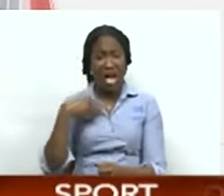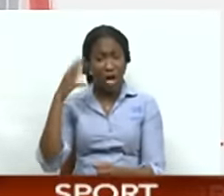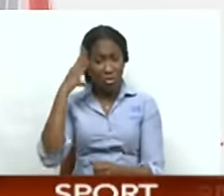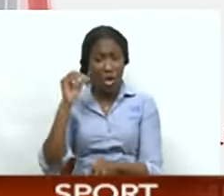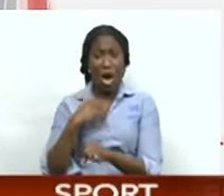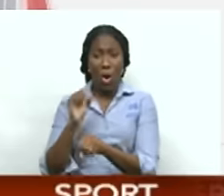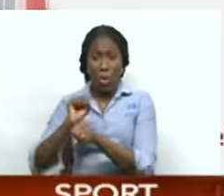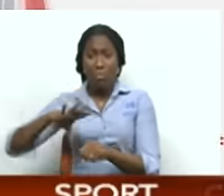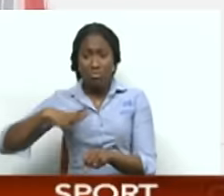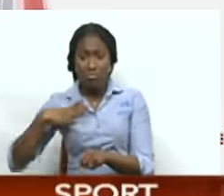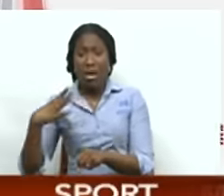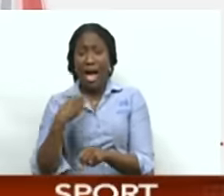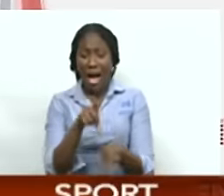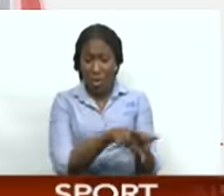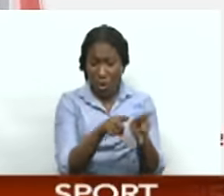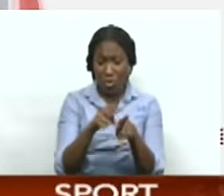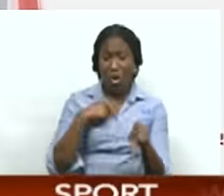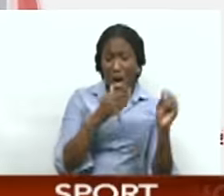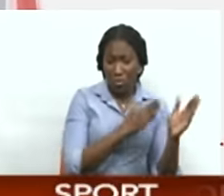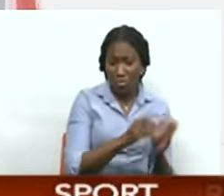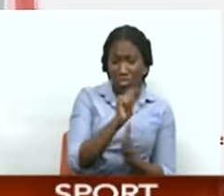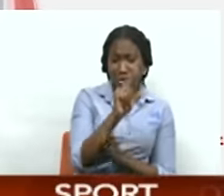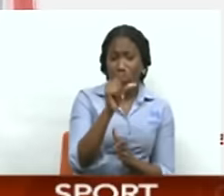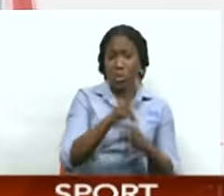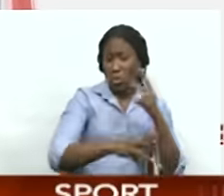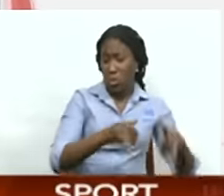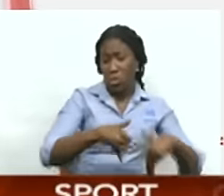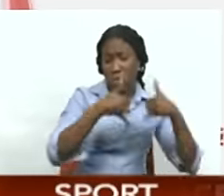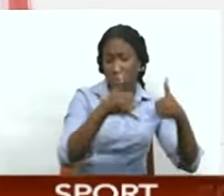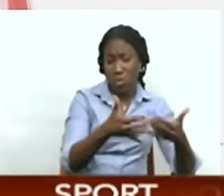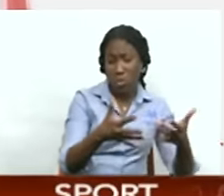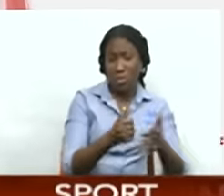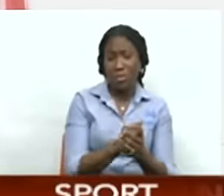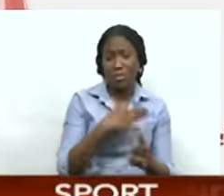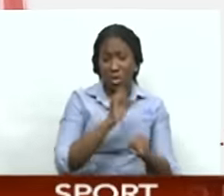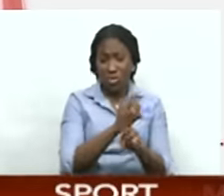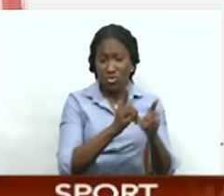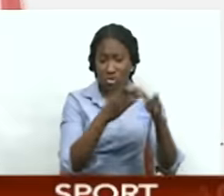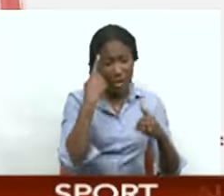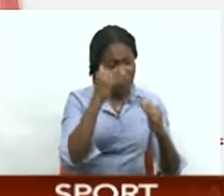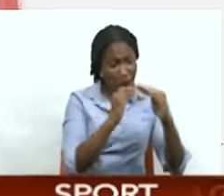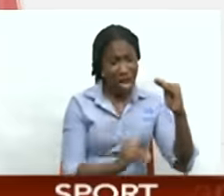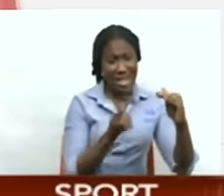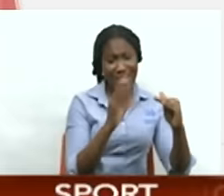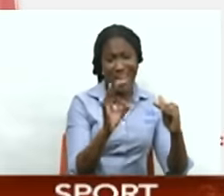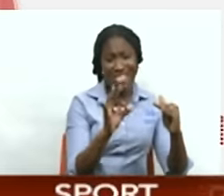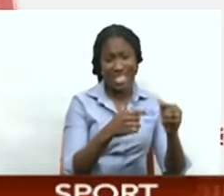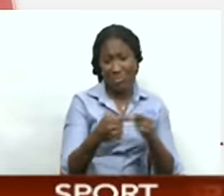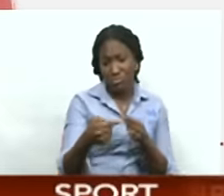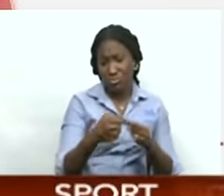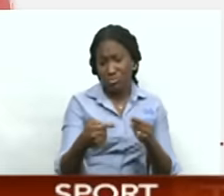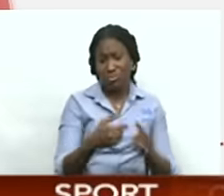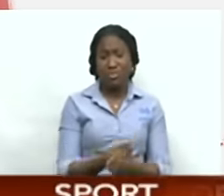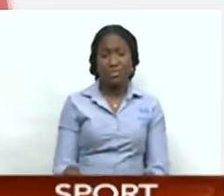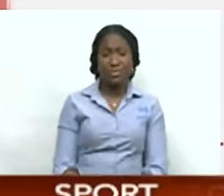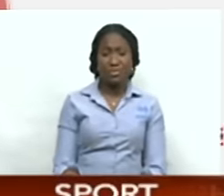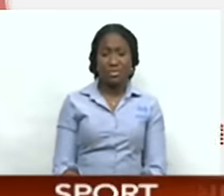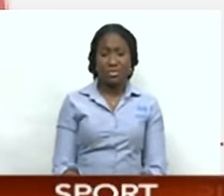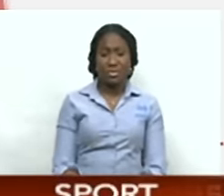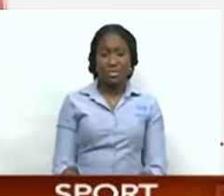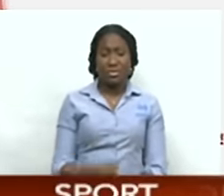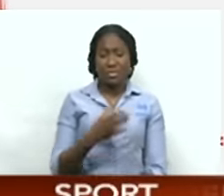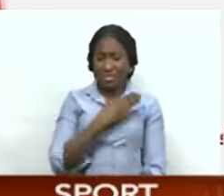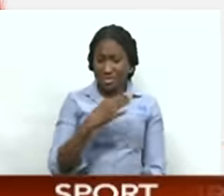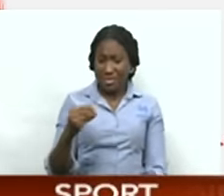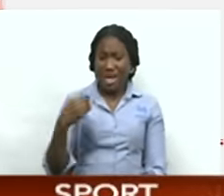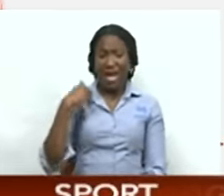tournament director. He was the tournament director for the under-19s. And while I accept what Chris is saying, operationally and logistically, it is